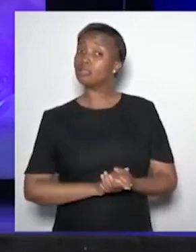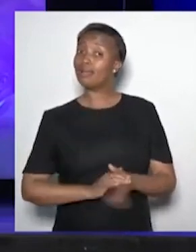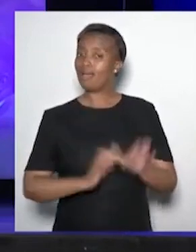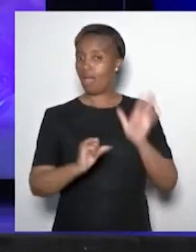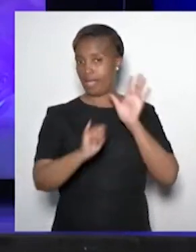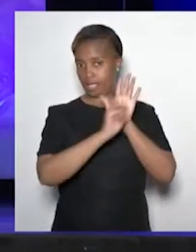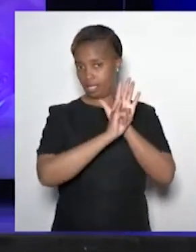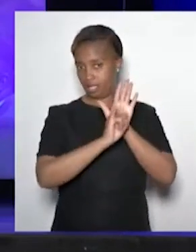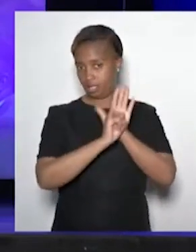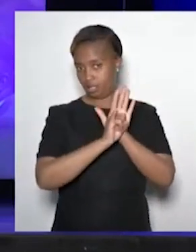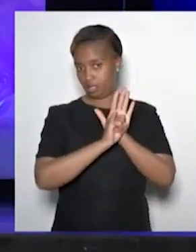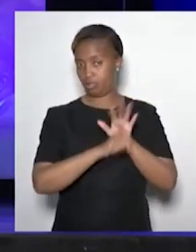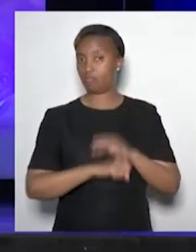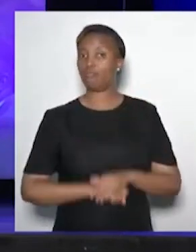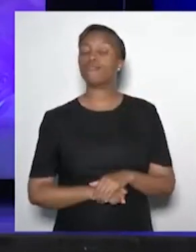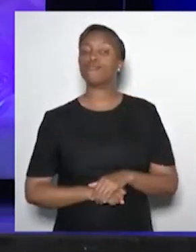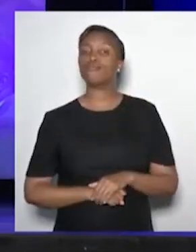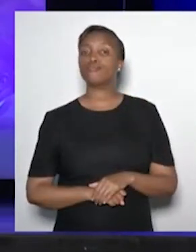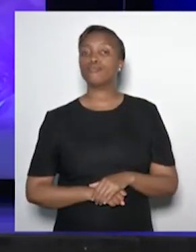identity.